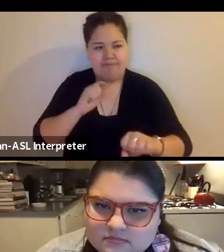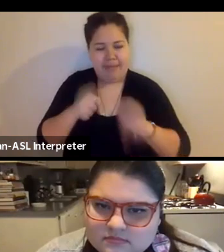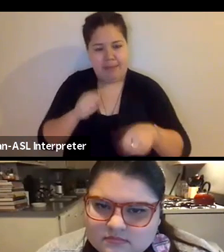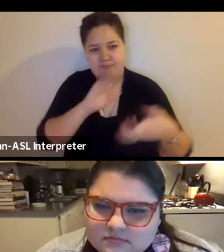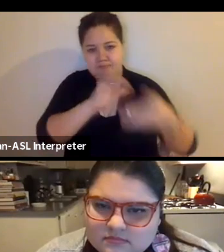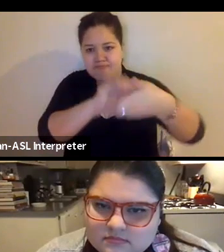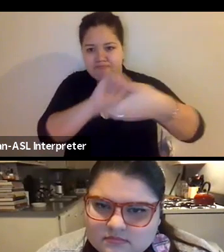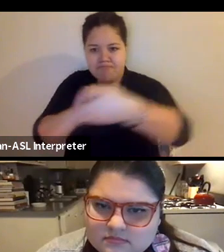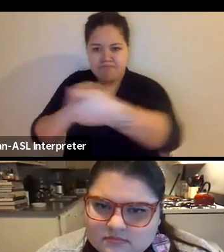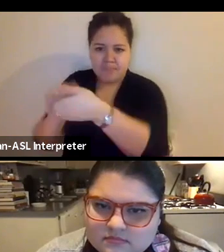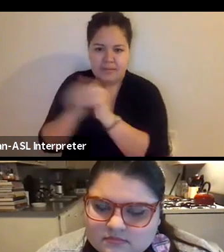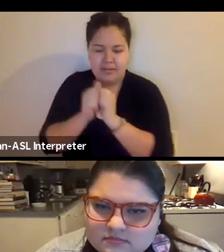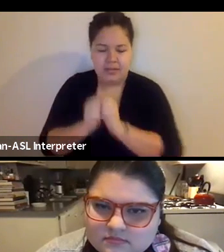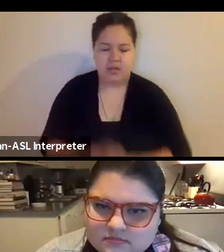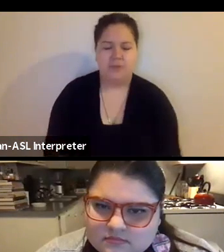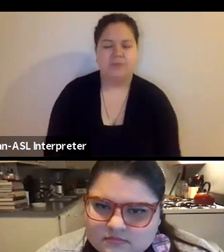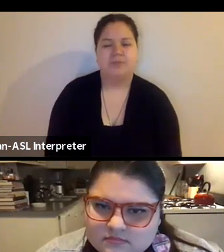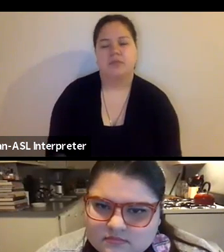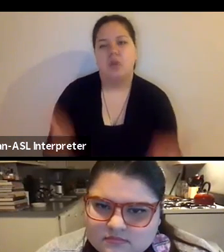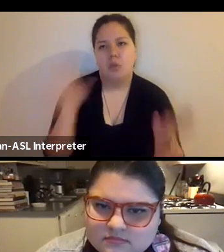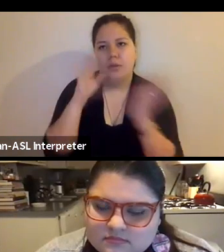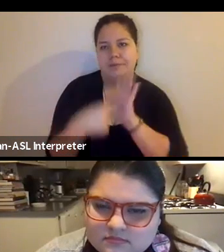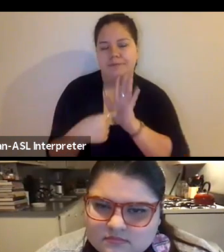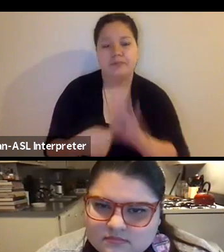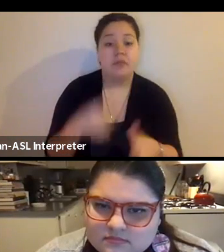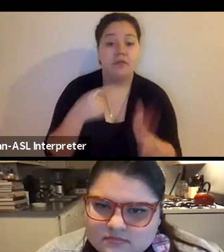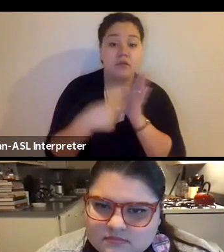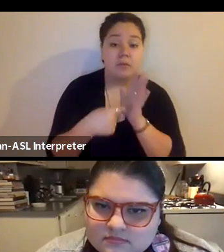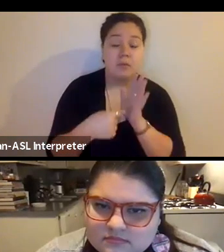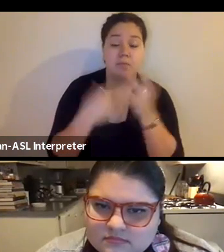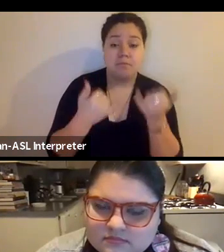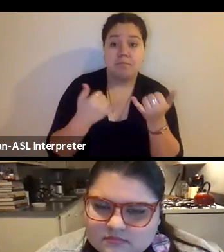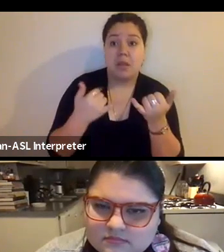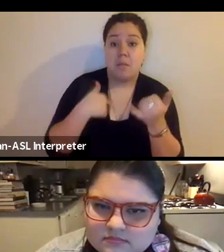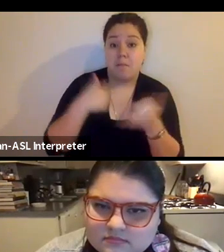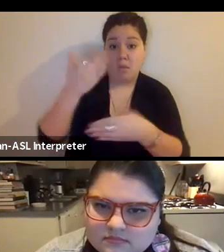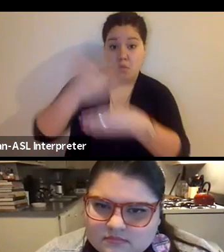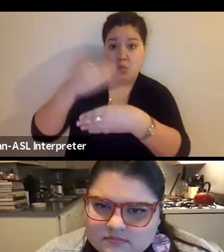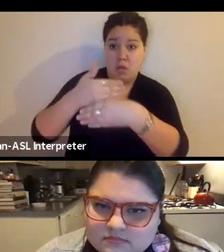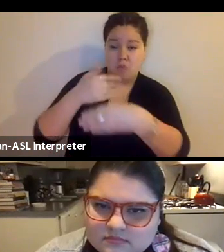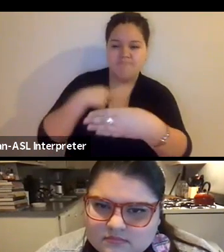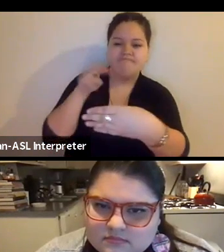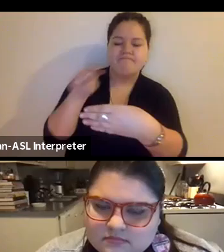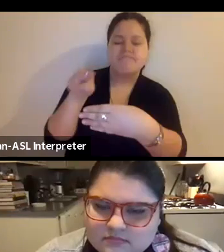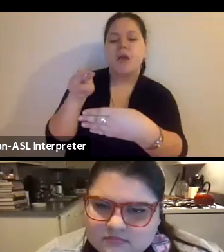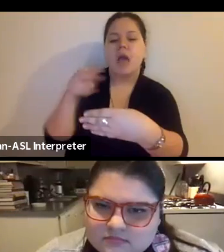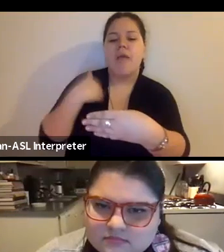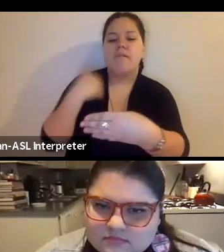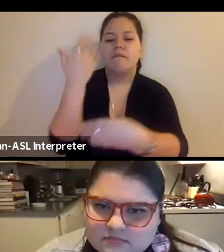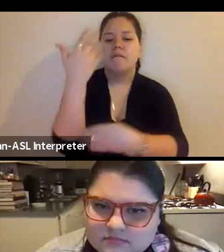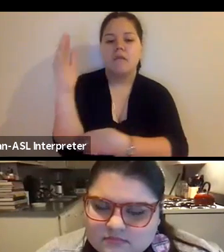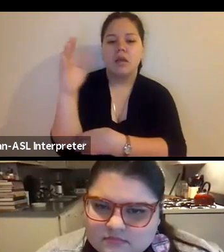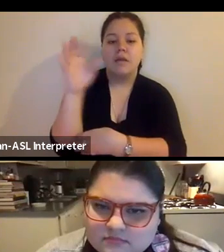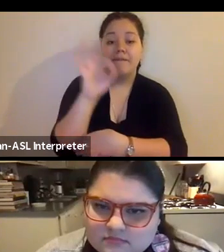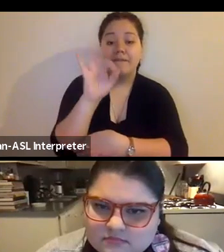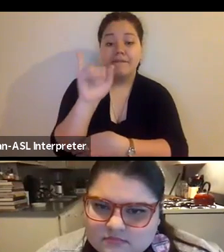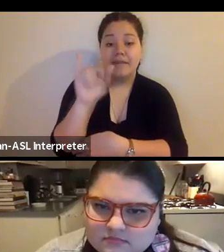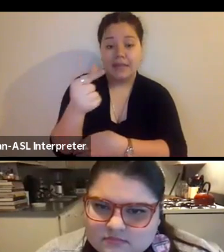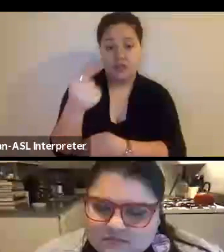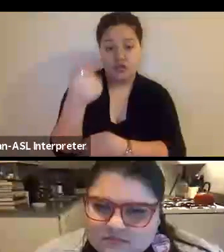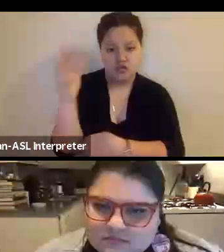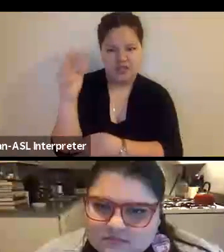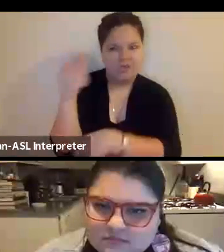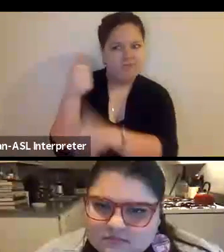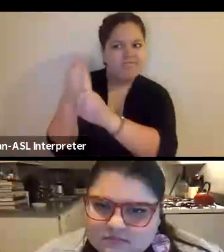right now I'm looking out at a fig tree outside my window, and that fig tree is about 60 years old.